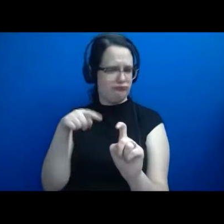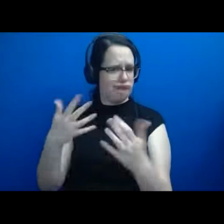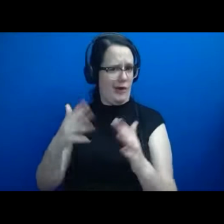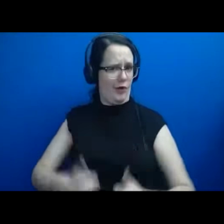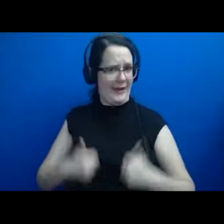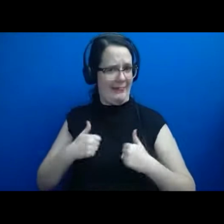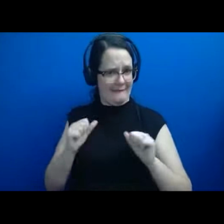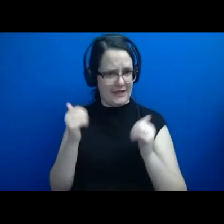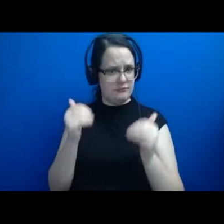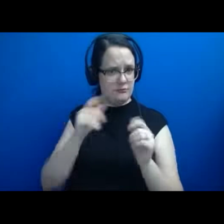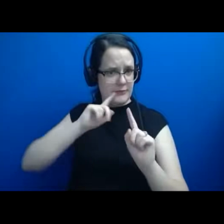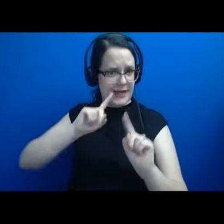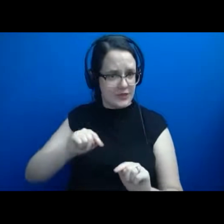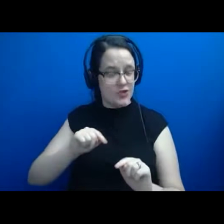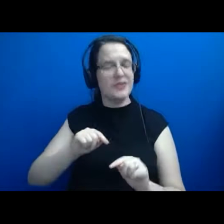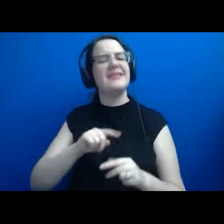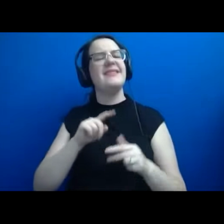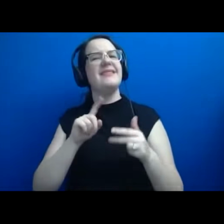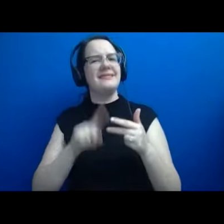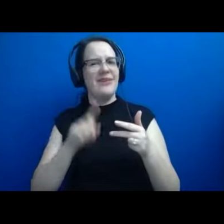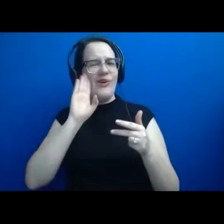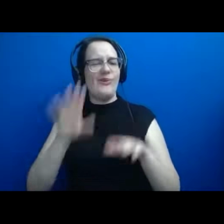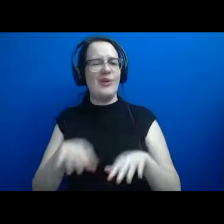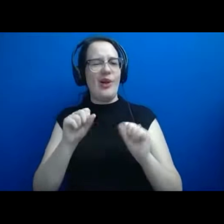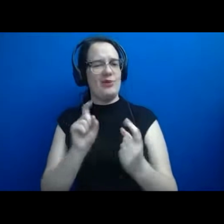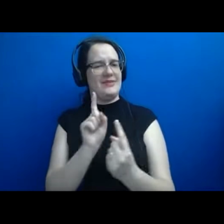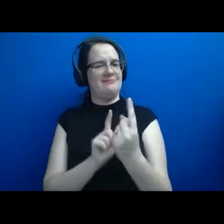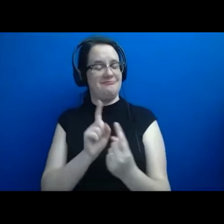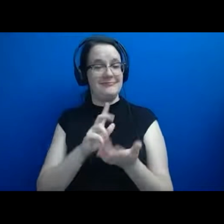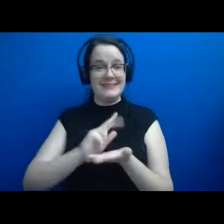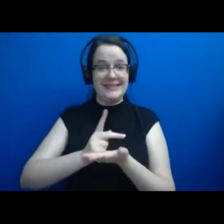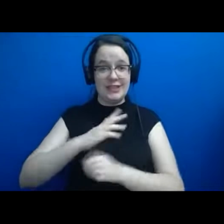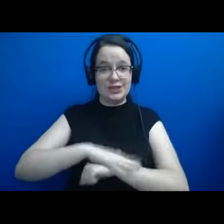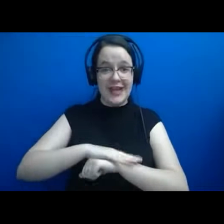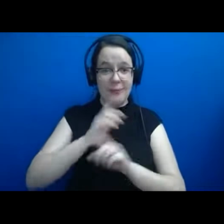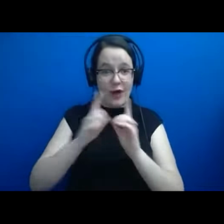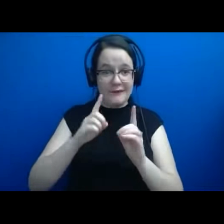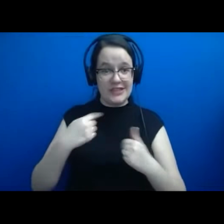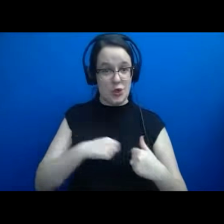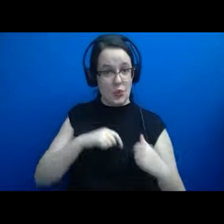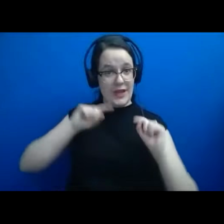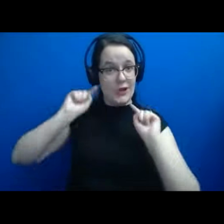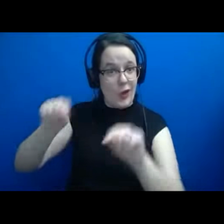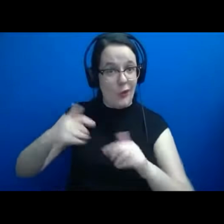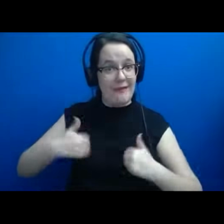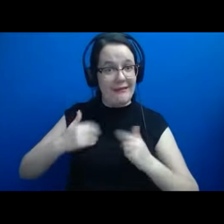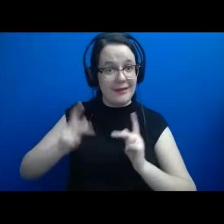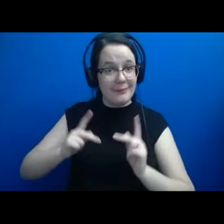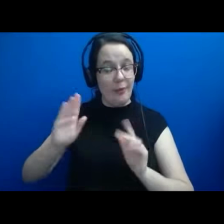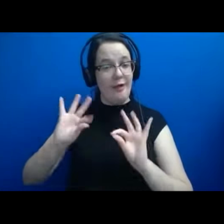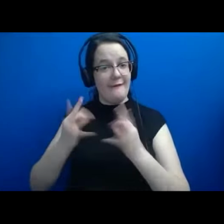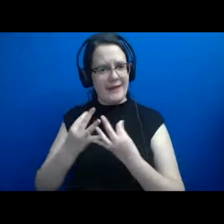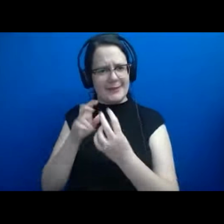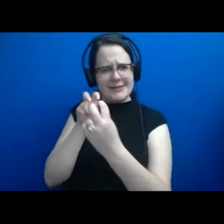will be hosting these one-on-one kitchen table conversations where we go out to youth and families and really get them to directly give us